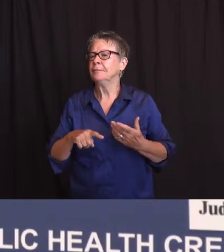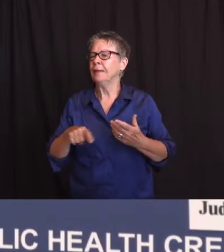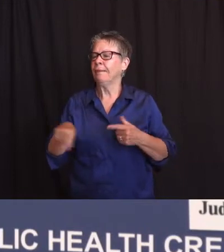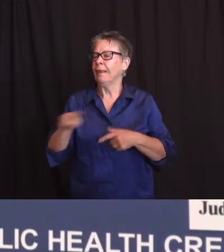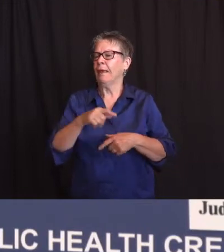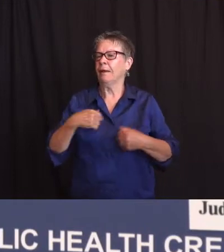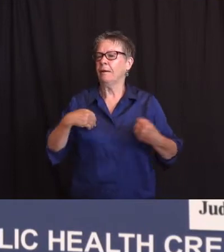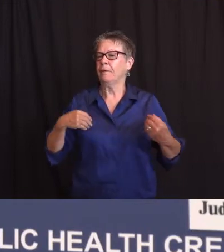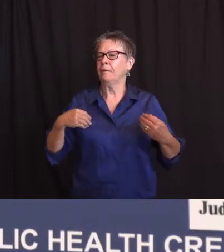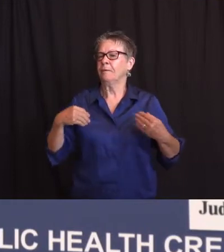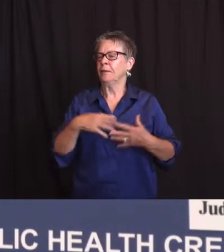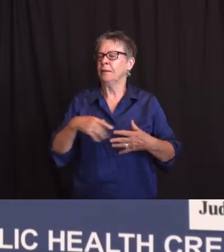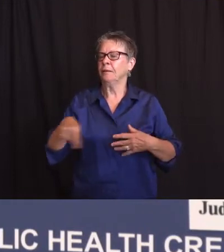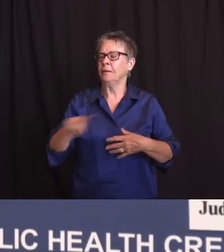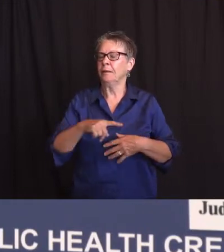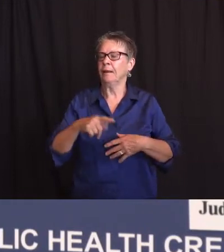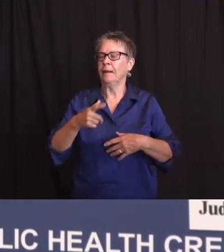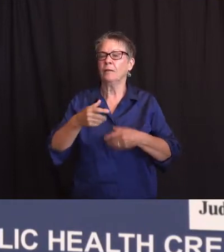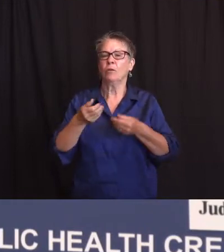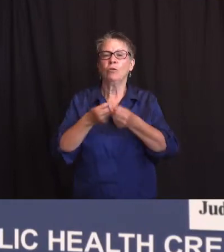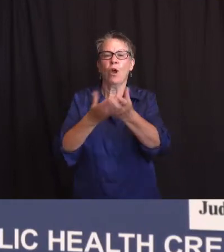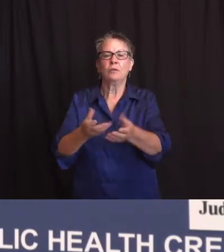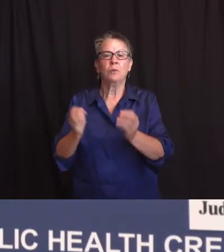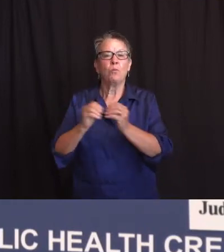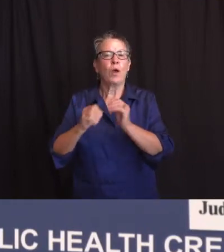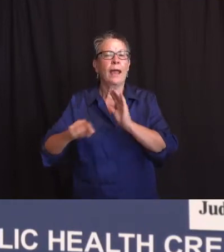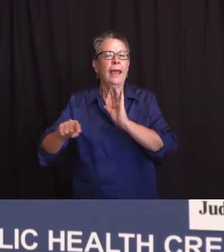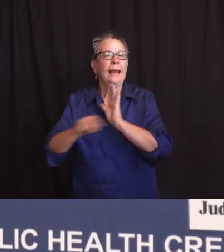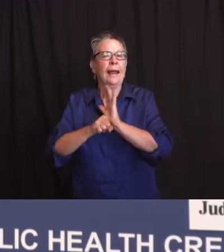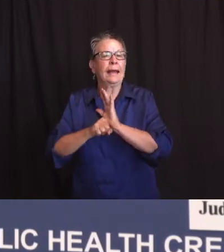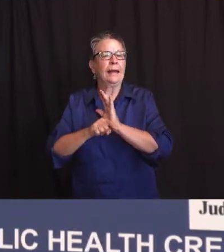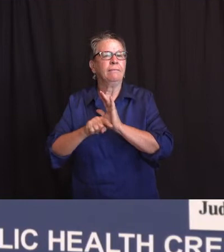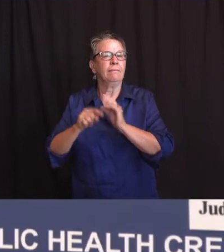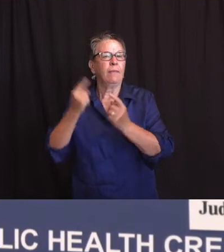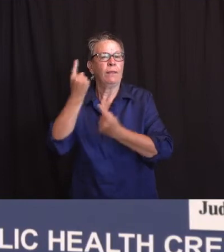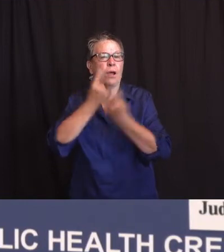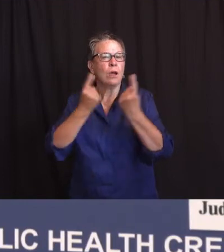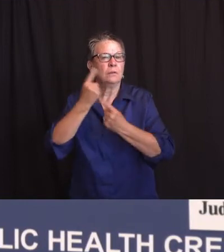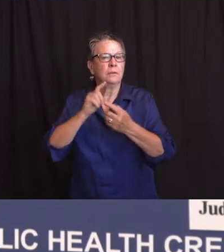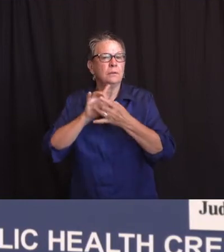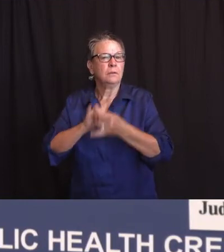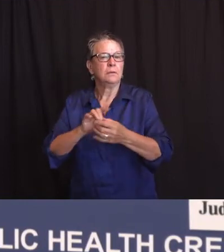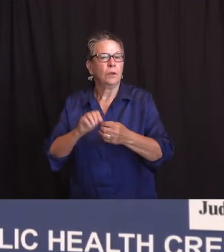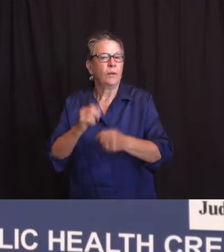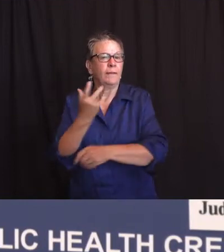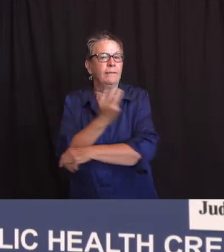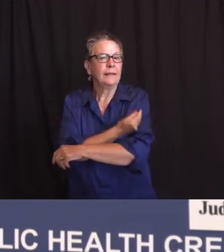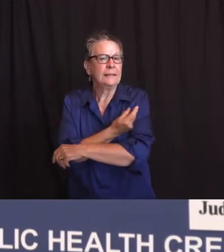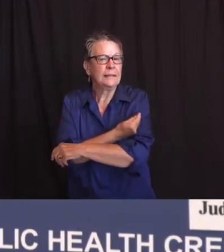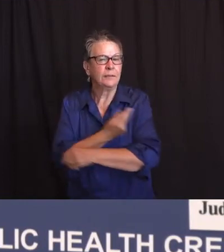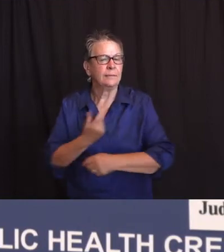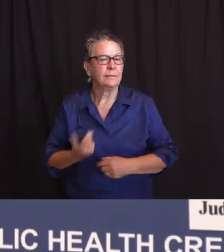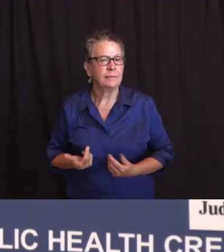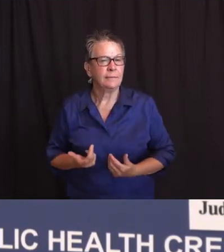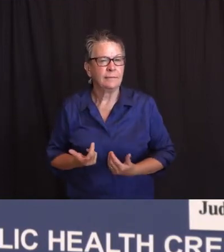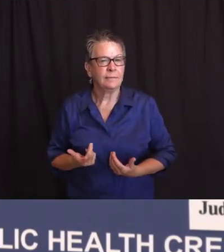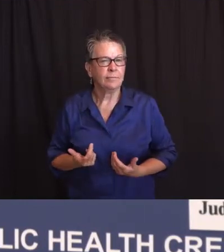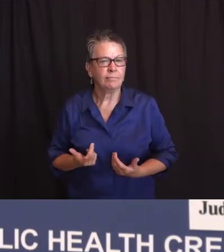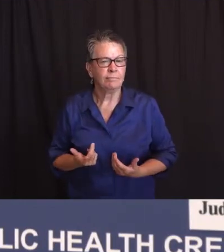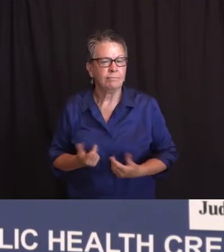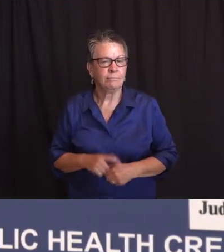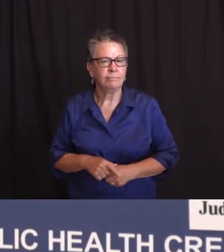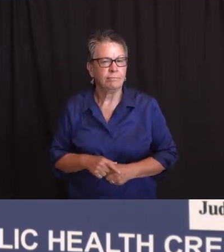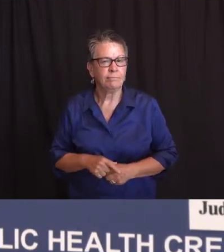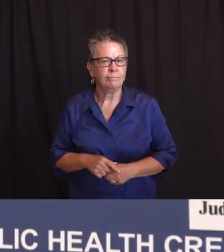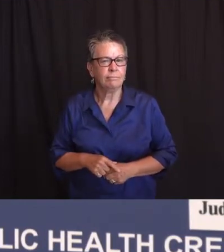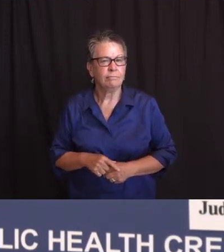what I've been talking about before. By protecting them, you're protecting the other people out there. And I know I would feel awful if one of my